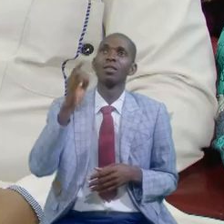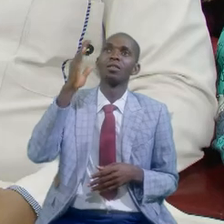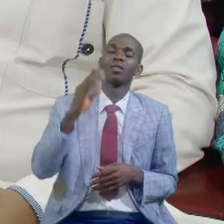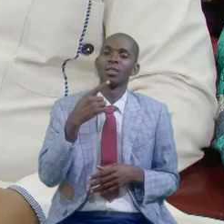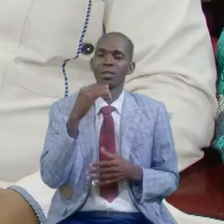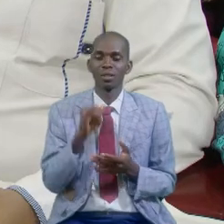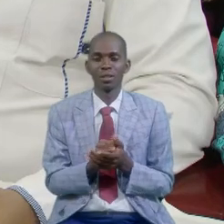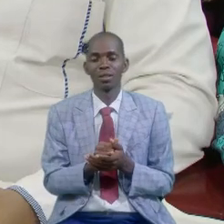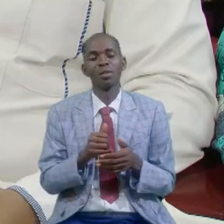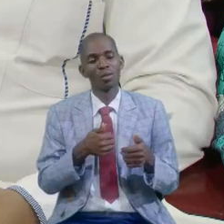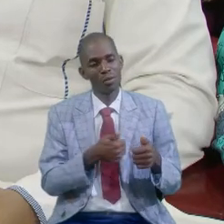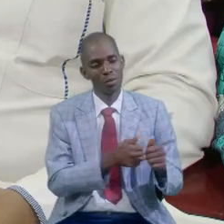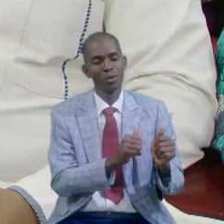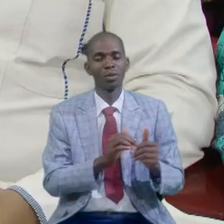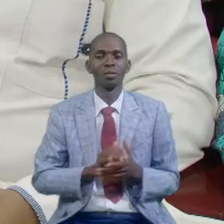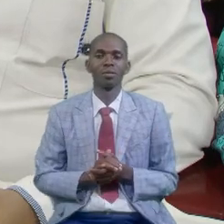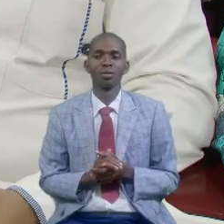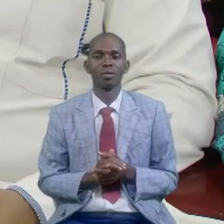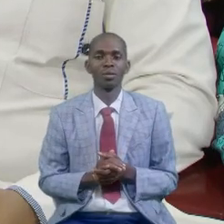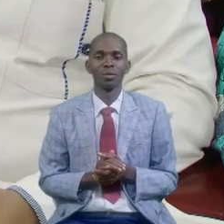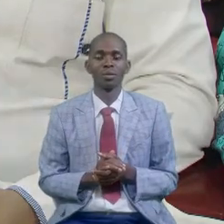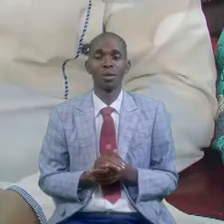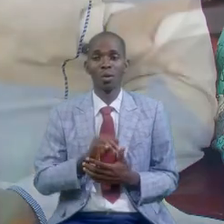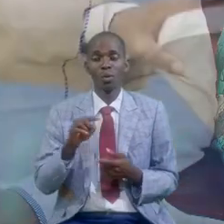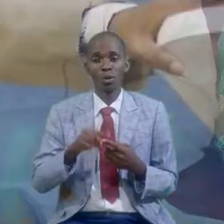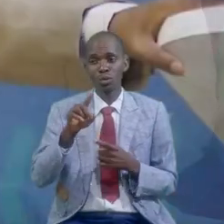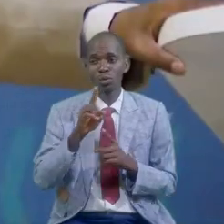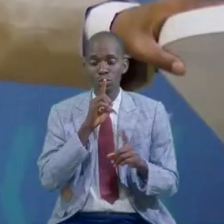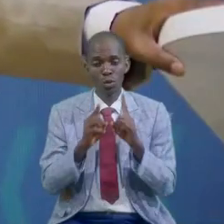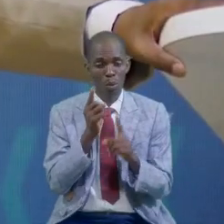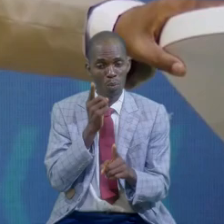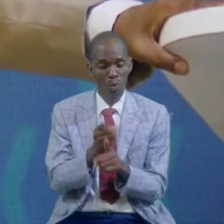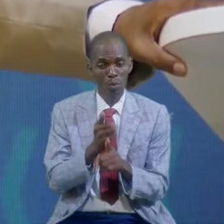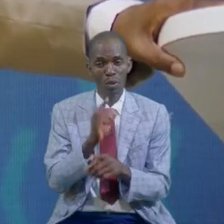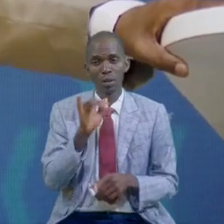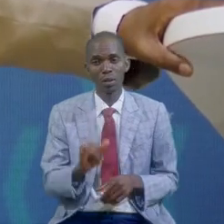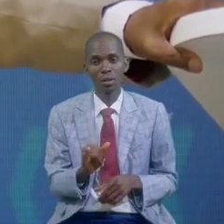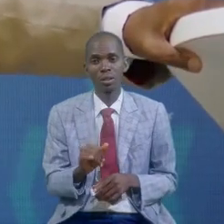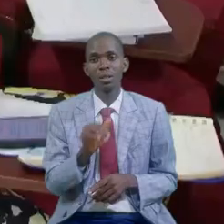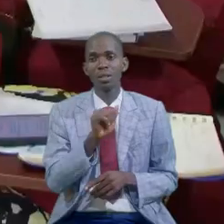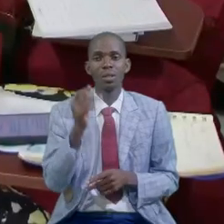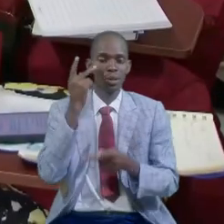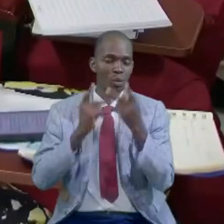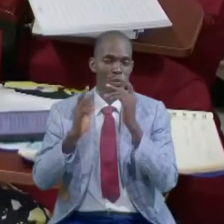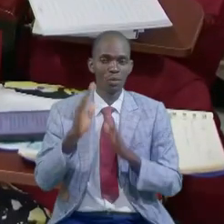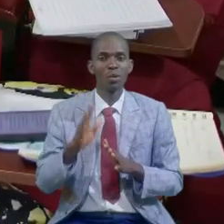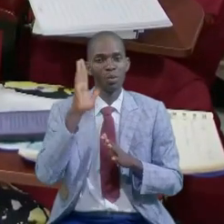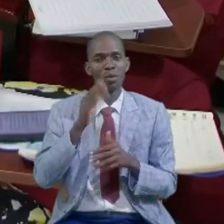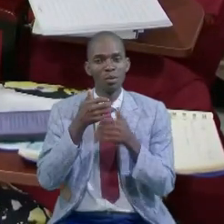them. When you talk right, the prophet will go with you.